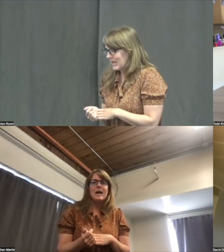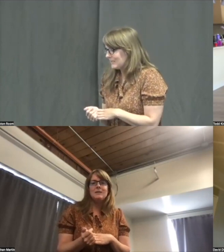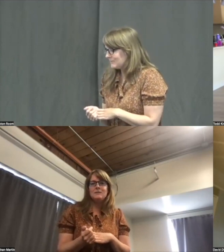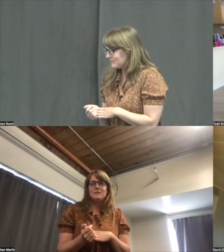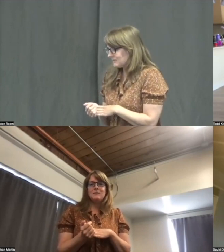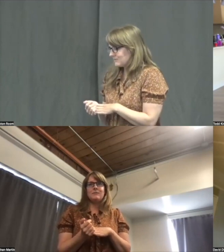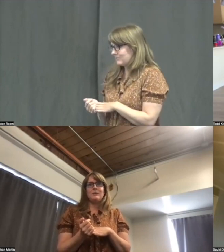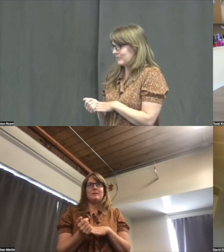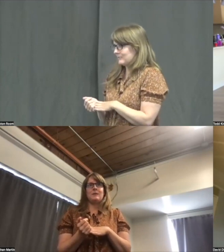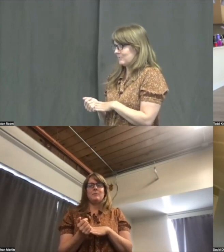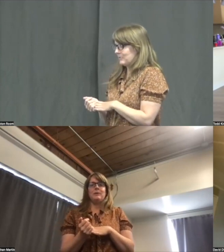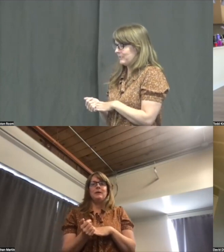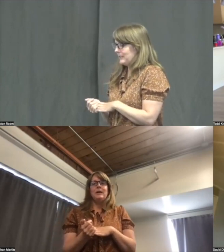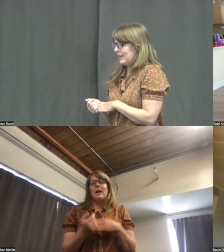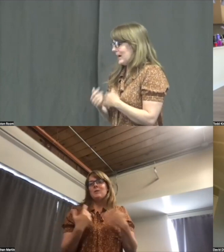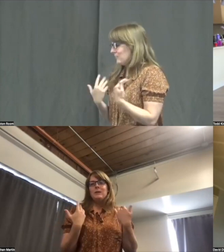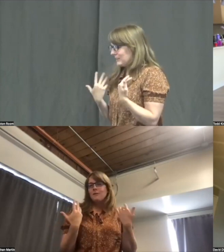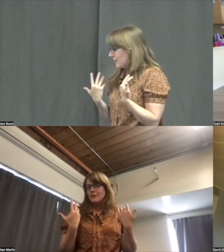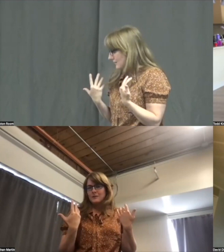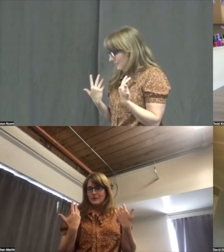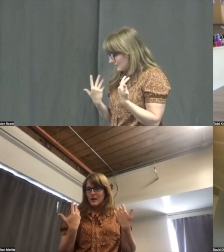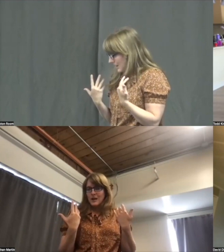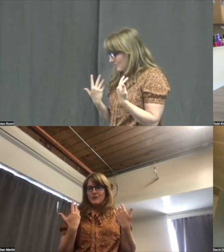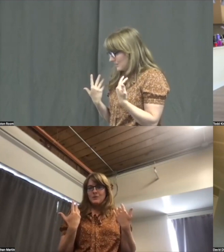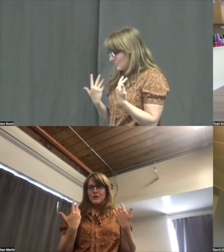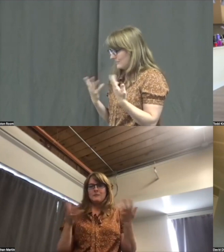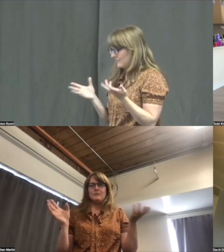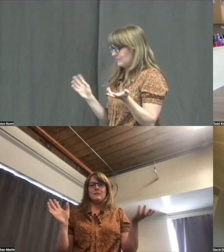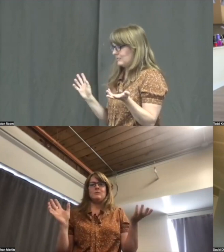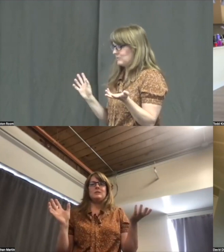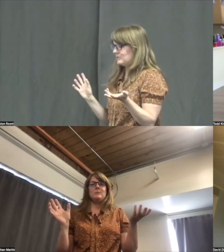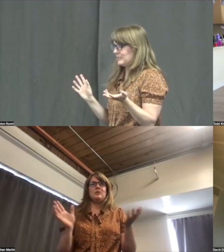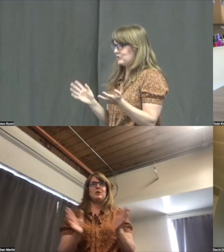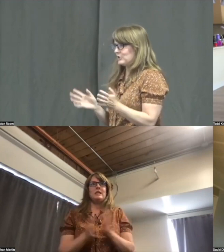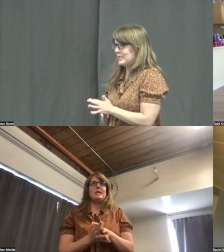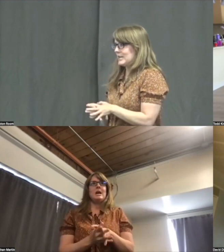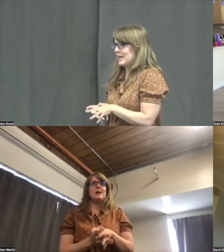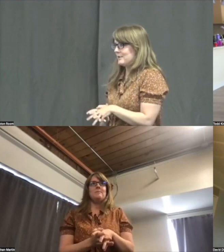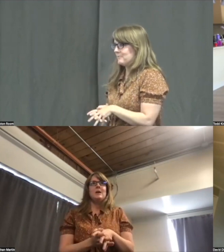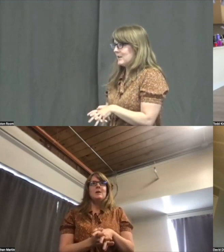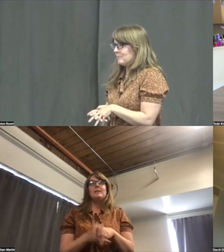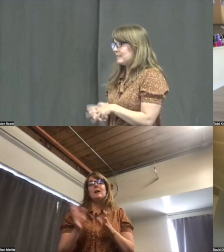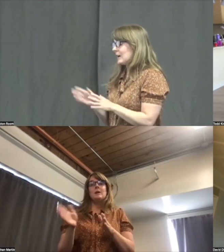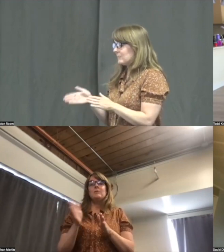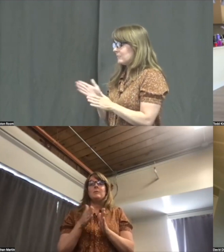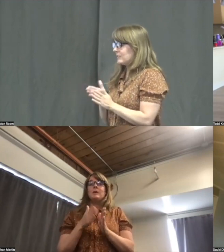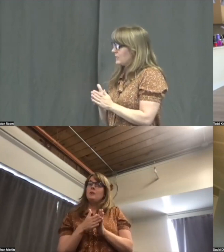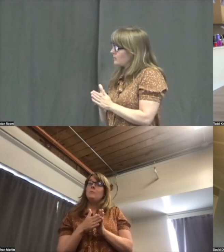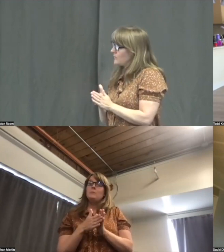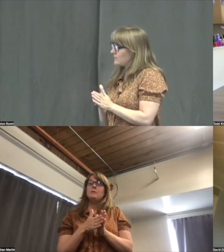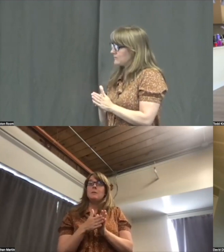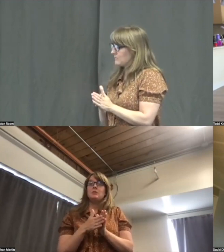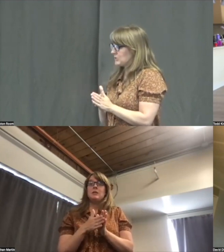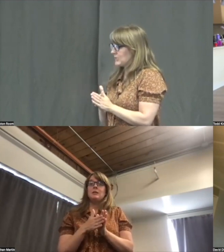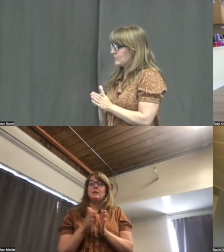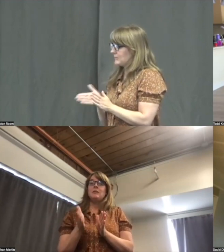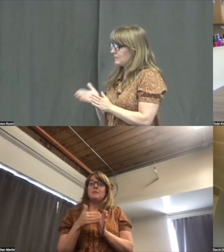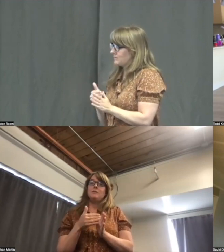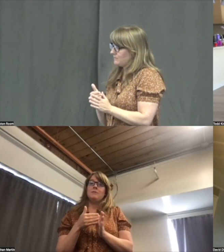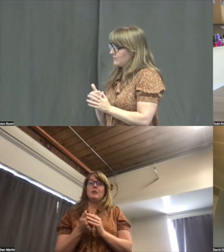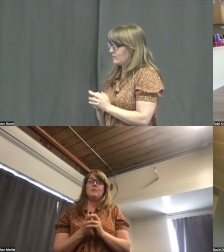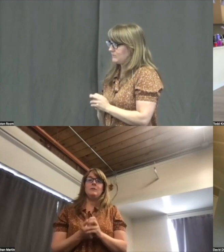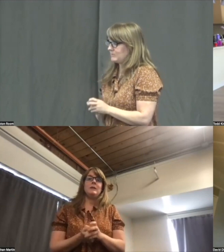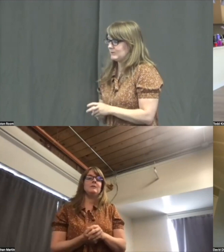given ice, for example. And we give ice all the time in the US as an enrichment treat. But that comes from their human perception that